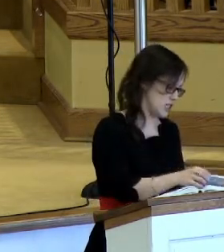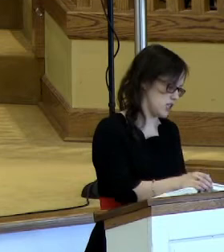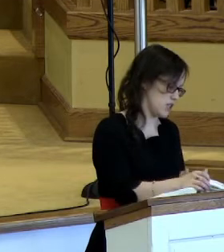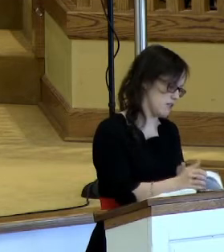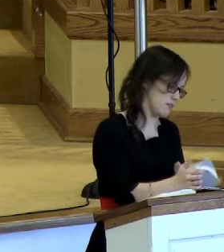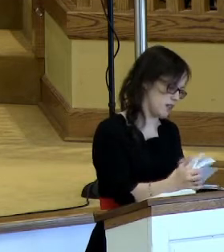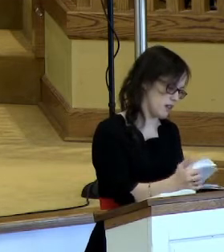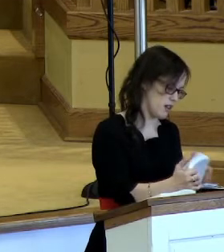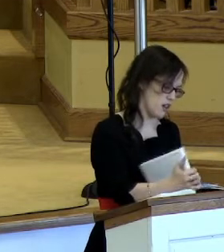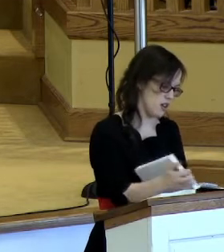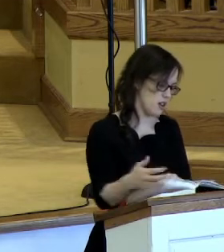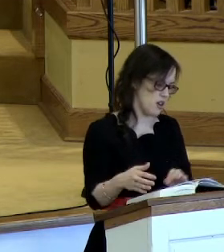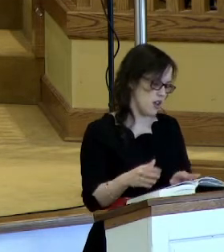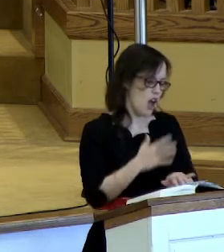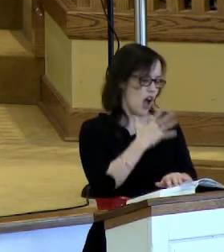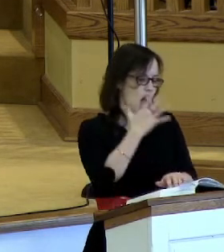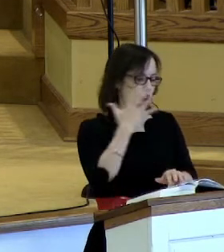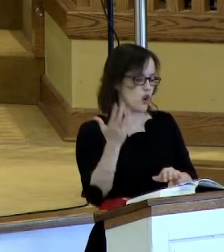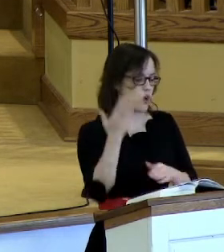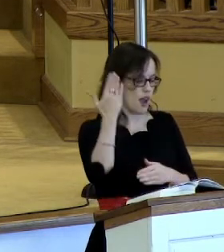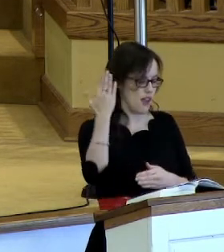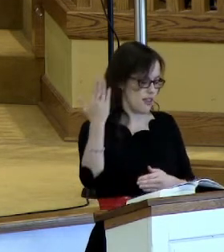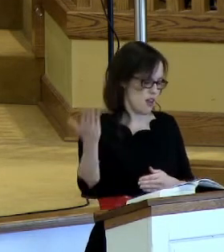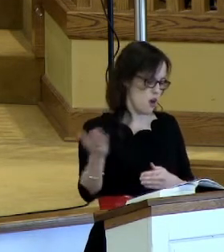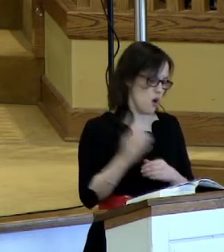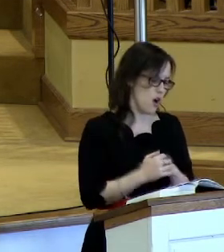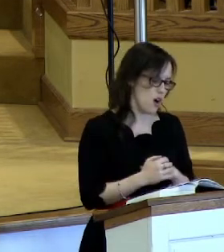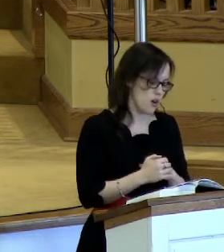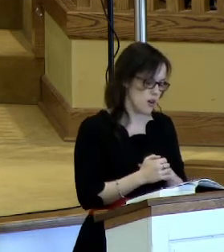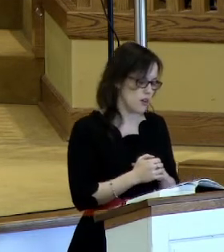38. How great thou art. We'll sing it on all four verses.